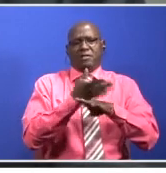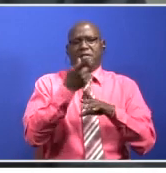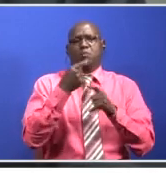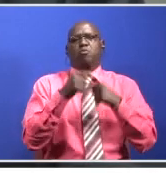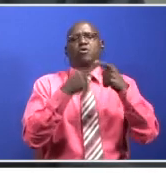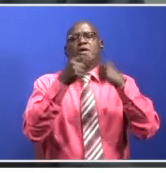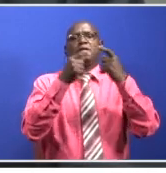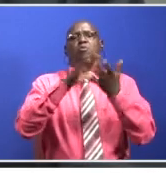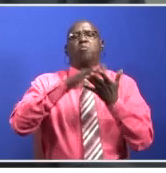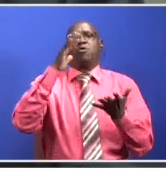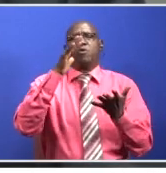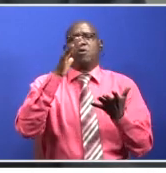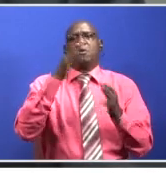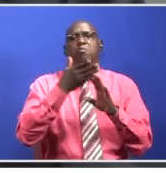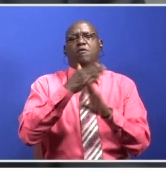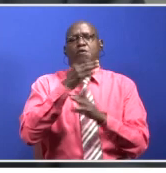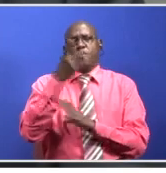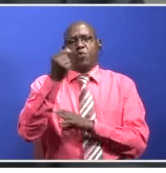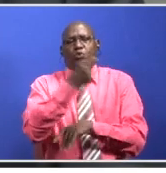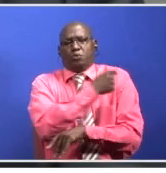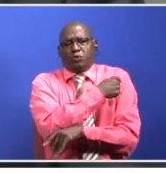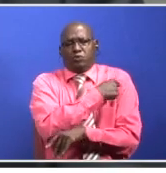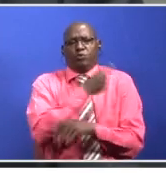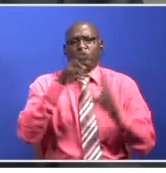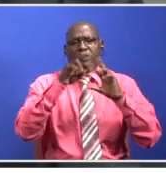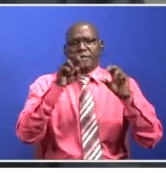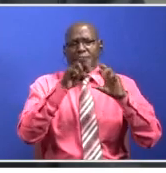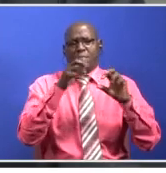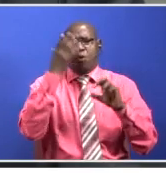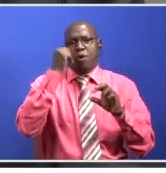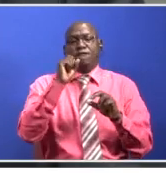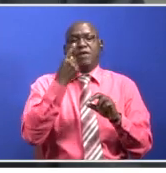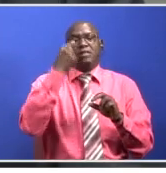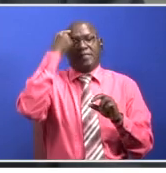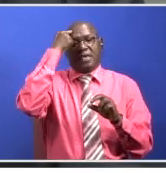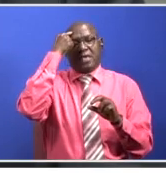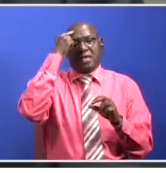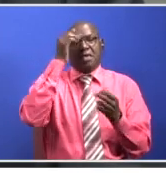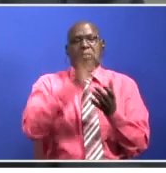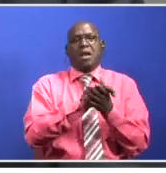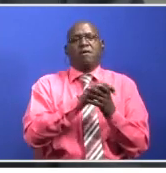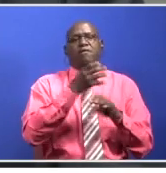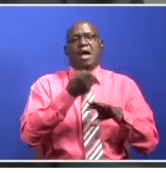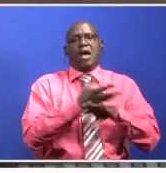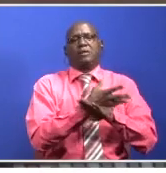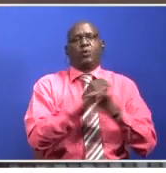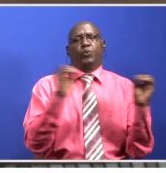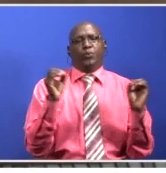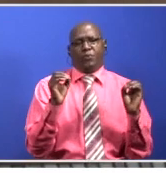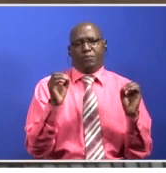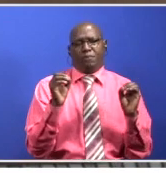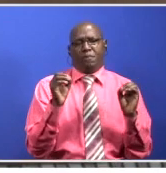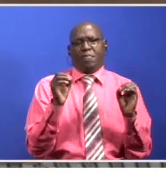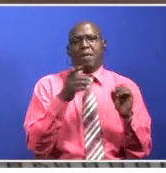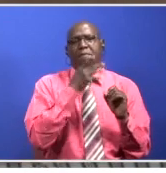progress more before they go to the hospital to be checked, because they don't, first of all, they don't believe they can get a breast cancer. Men